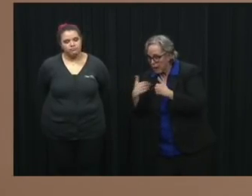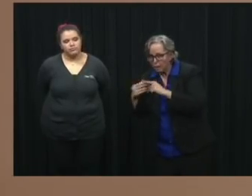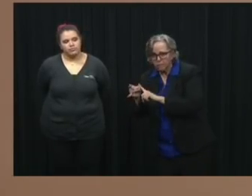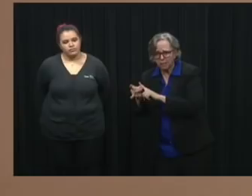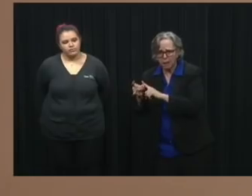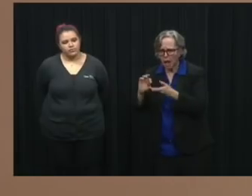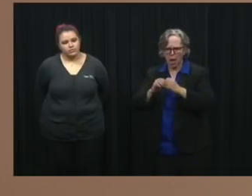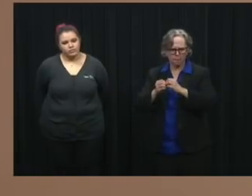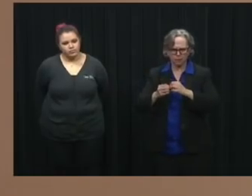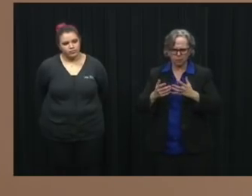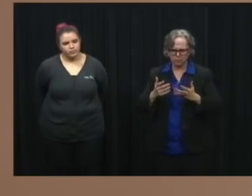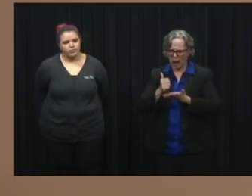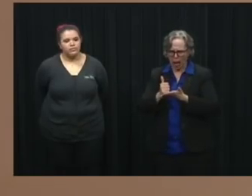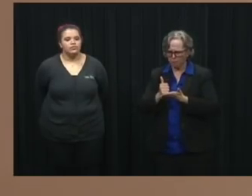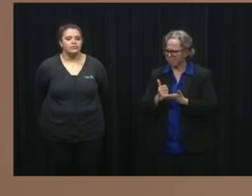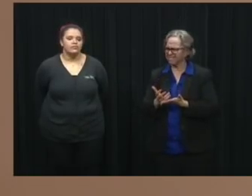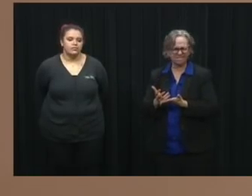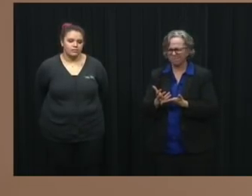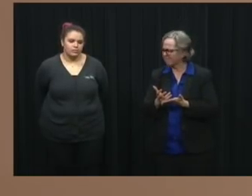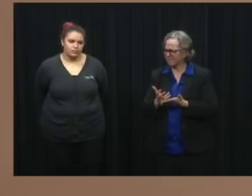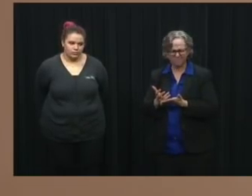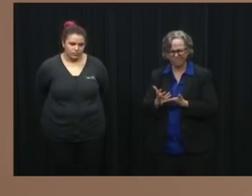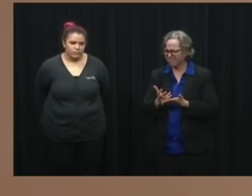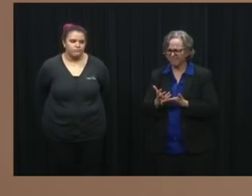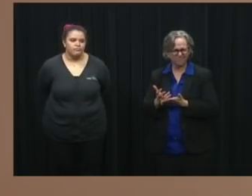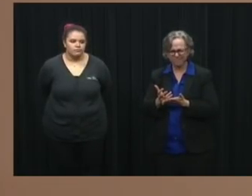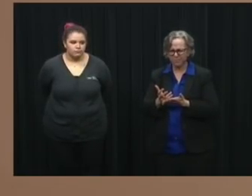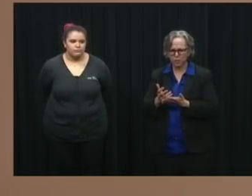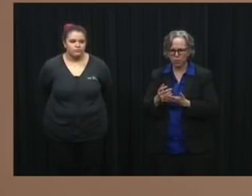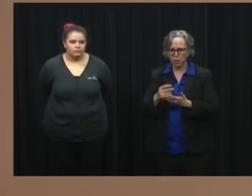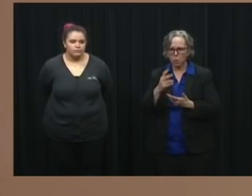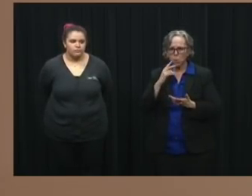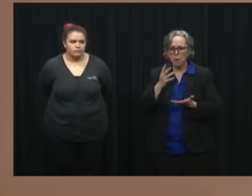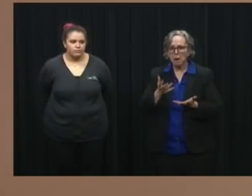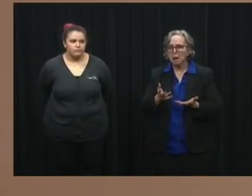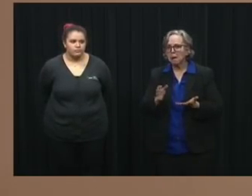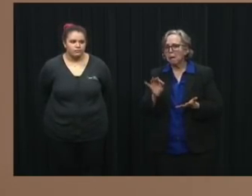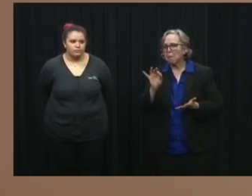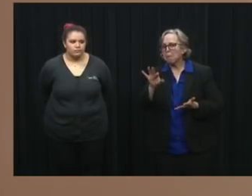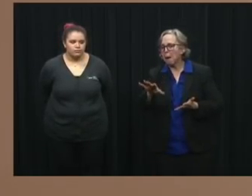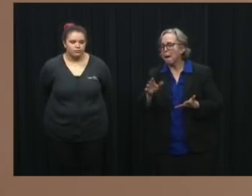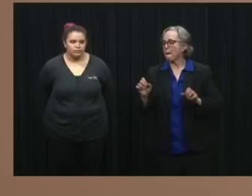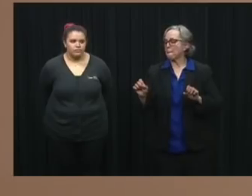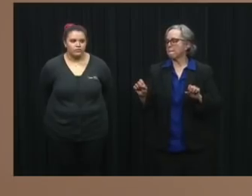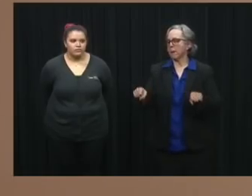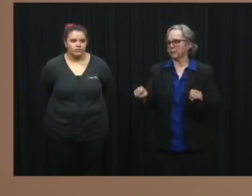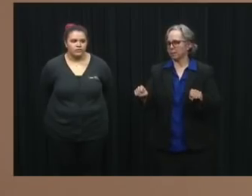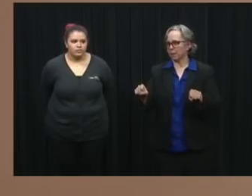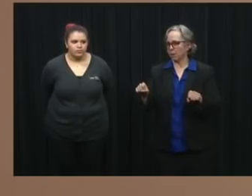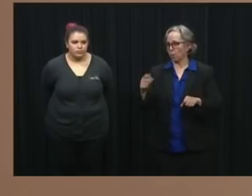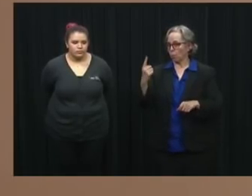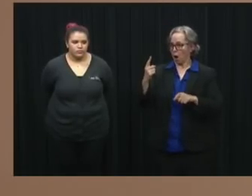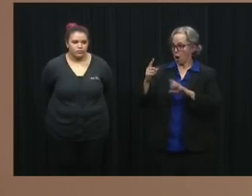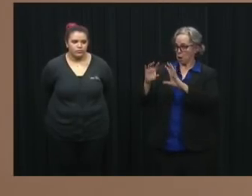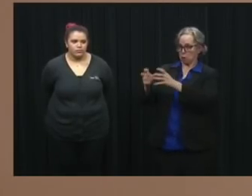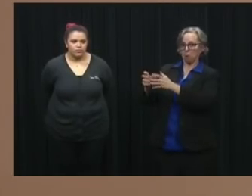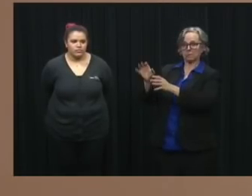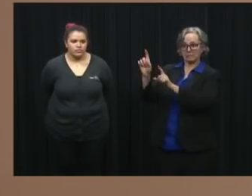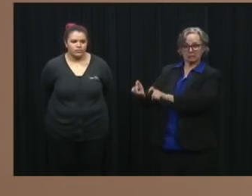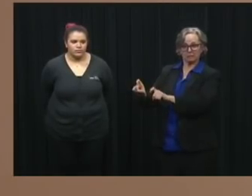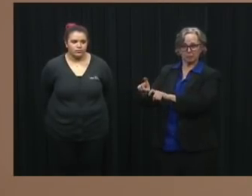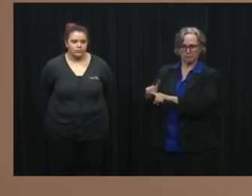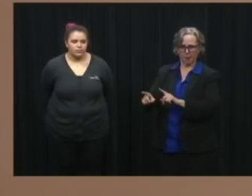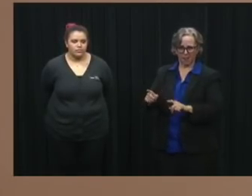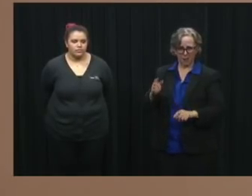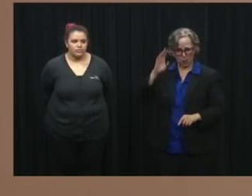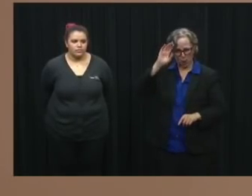but I just wanted to give an inkling of one. This came from one batch of testing, but I always hesitate to give those numbers